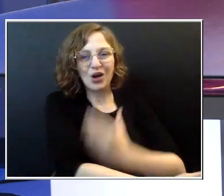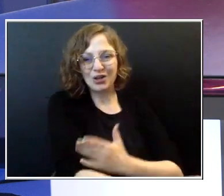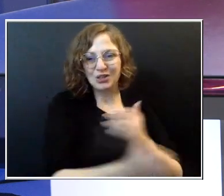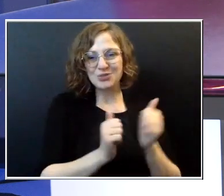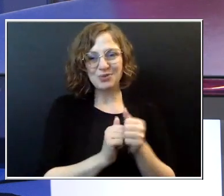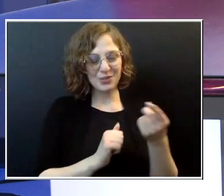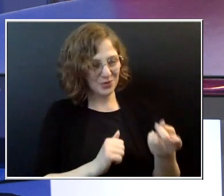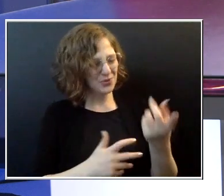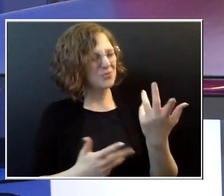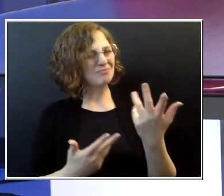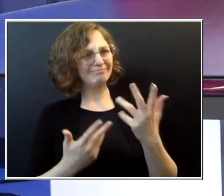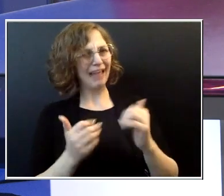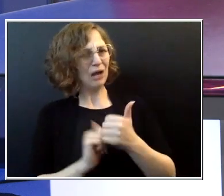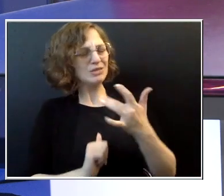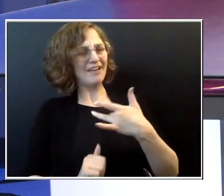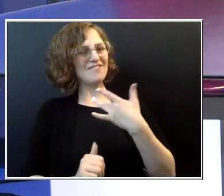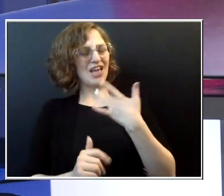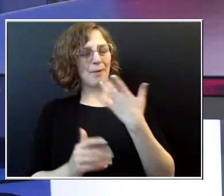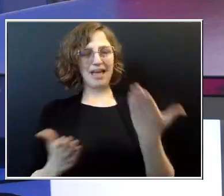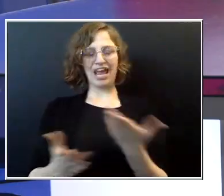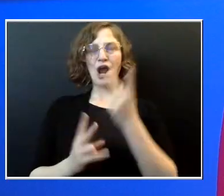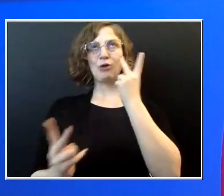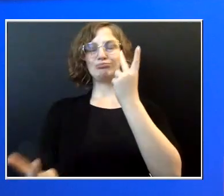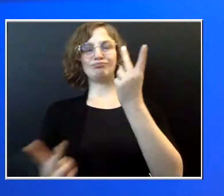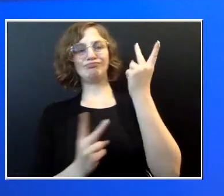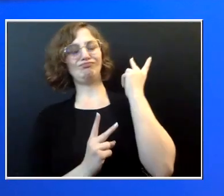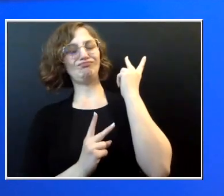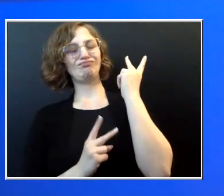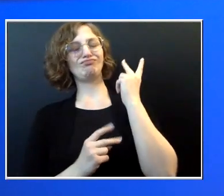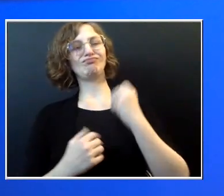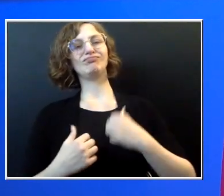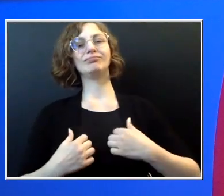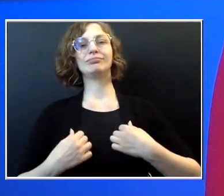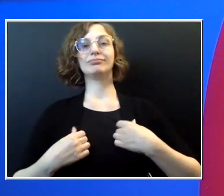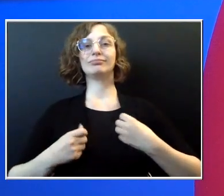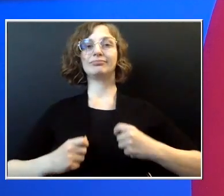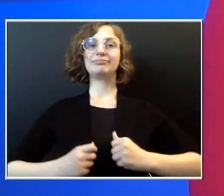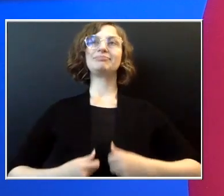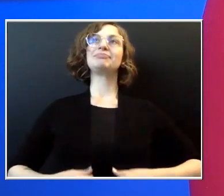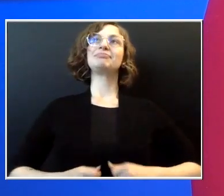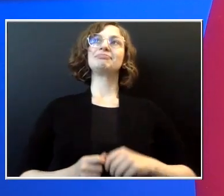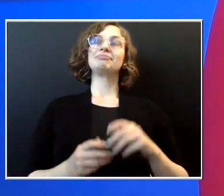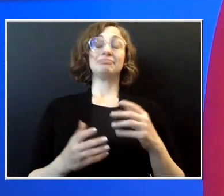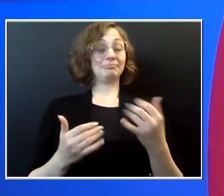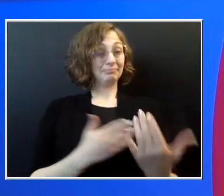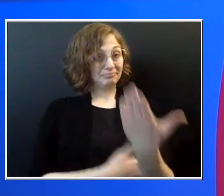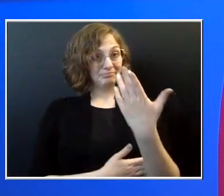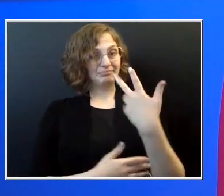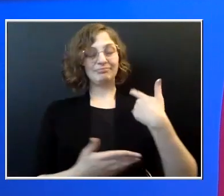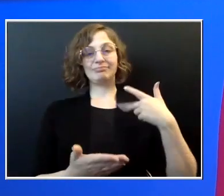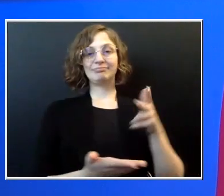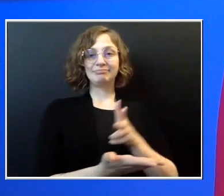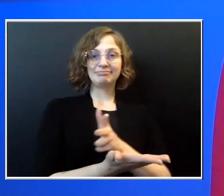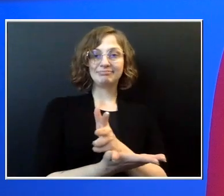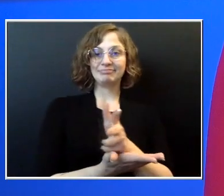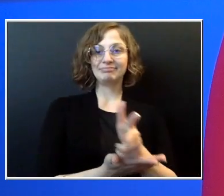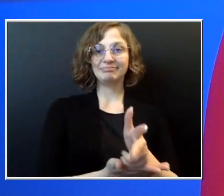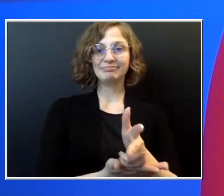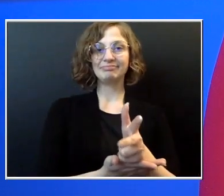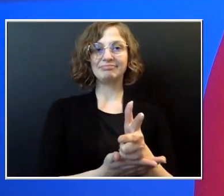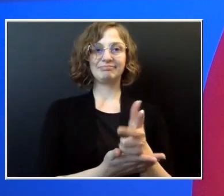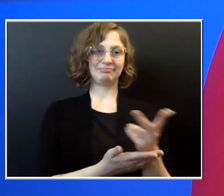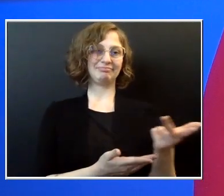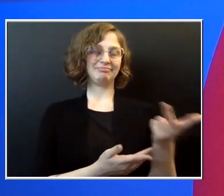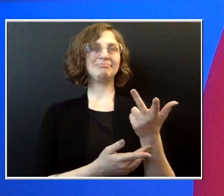to reflect? You know, as we pulled out this morning, we said a word of prayer and a prayer of